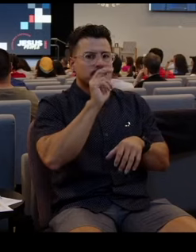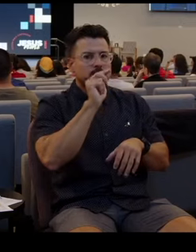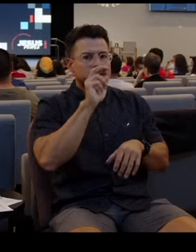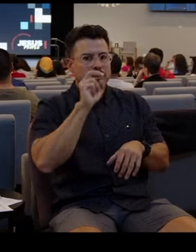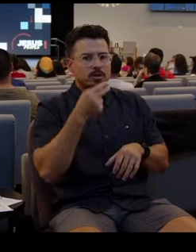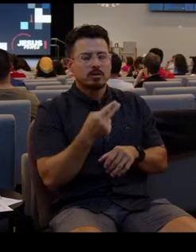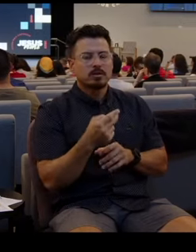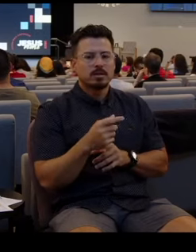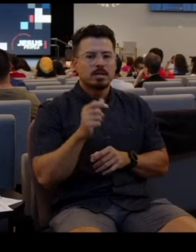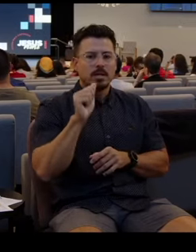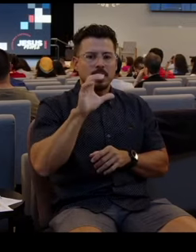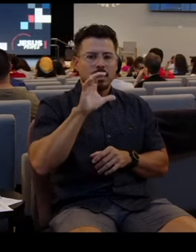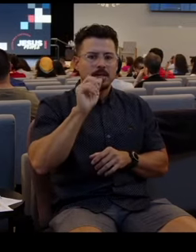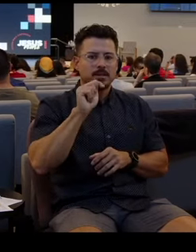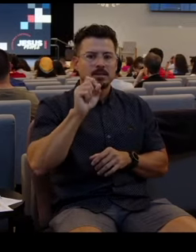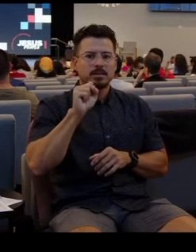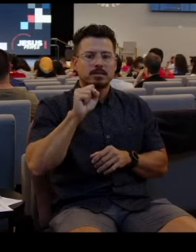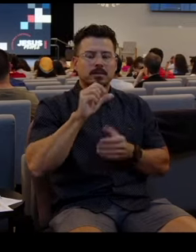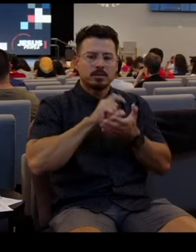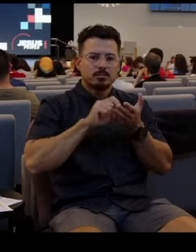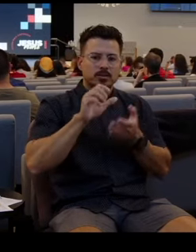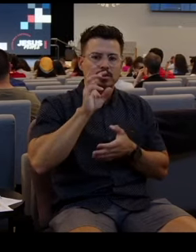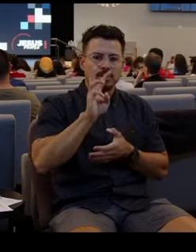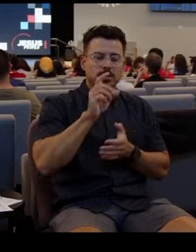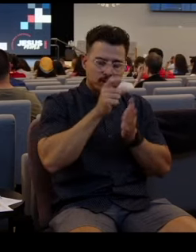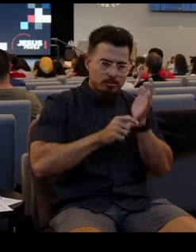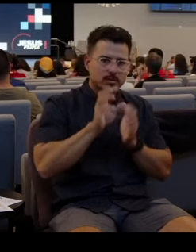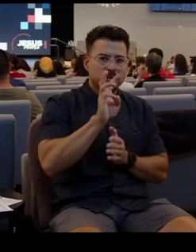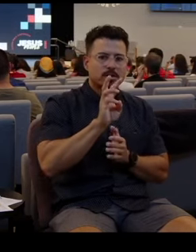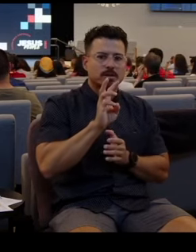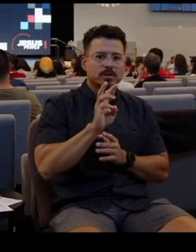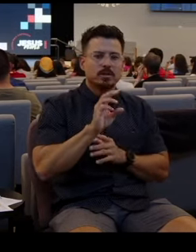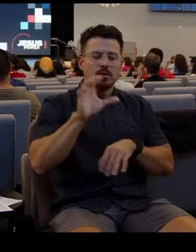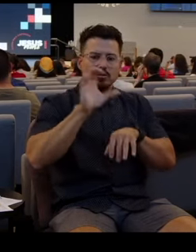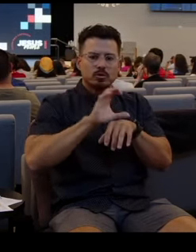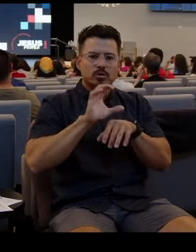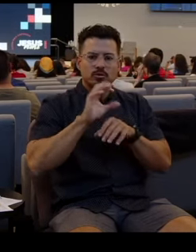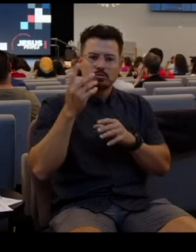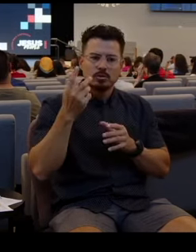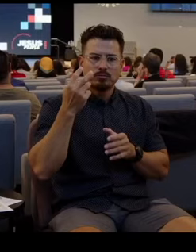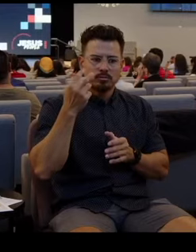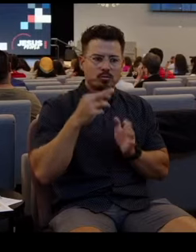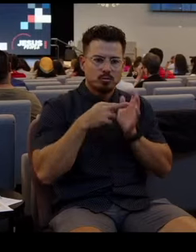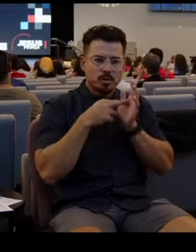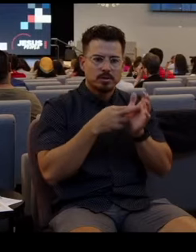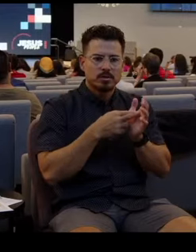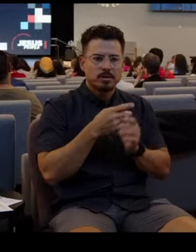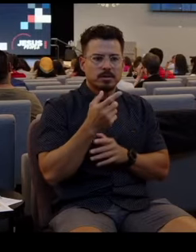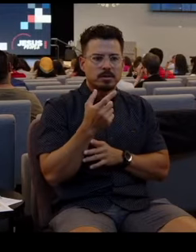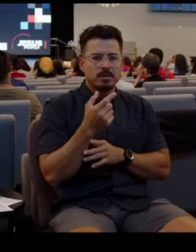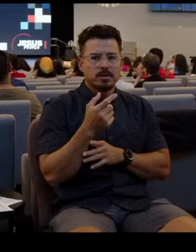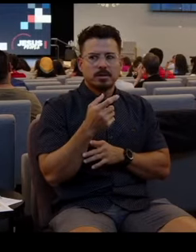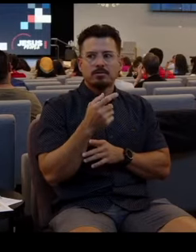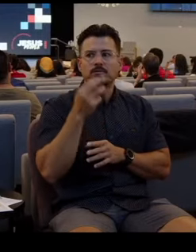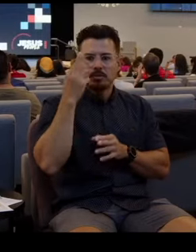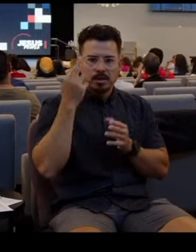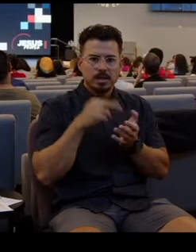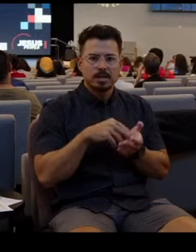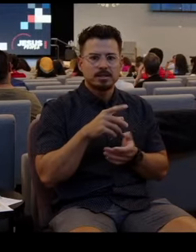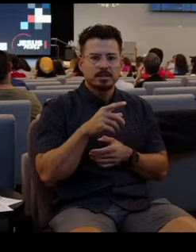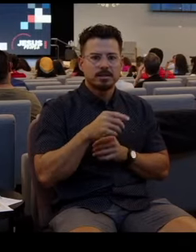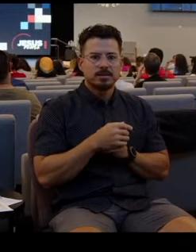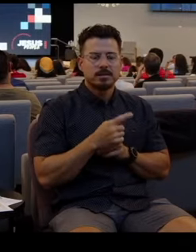chapter 6 that the church is recognized, and this goes back to Jerusalem. Their authorities also